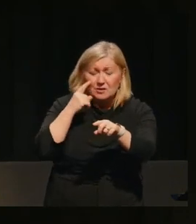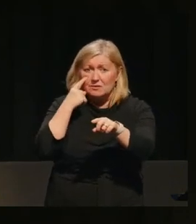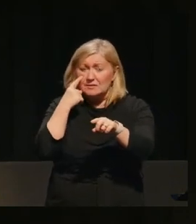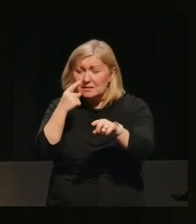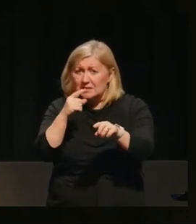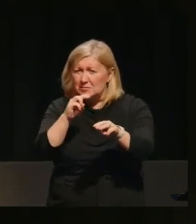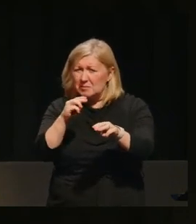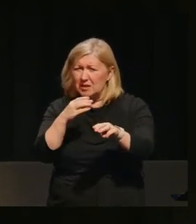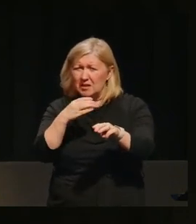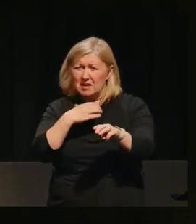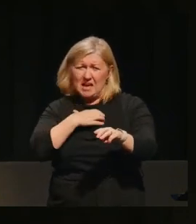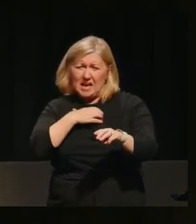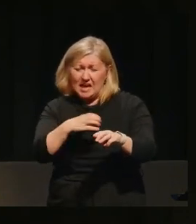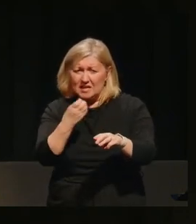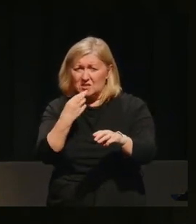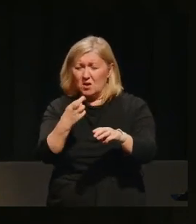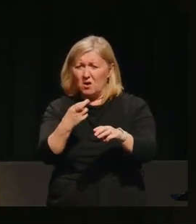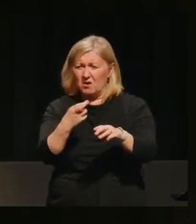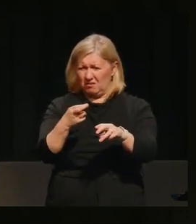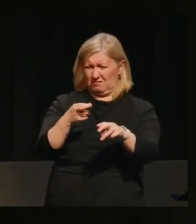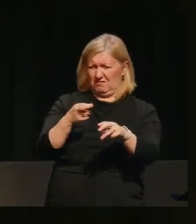or witness injustice.